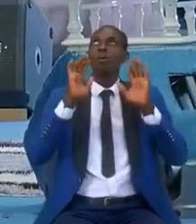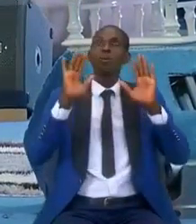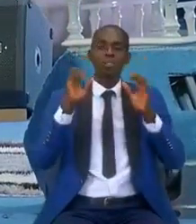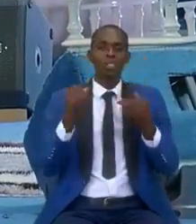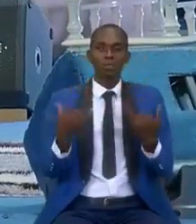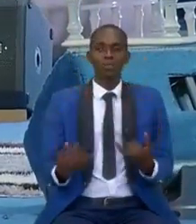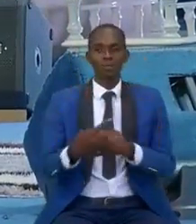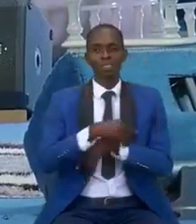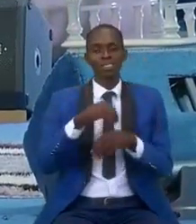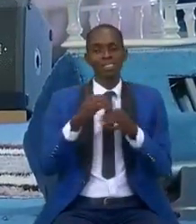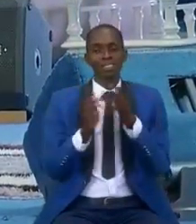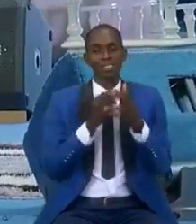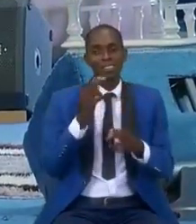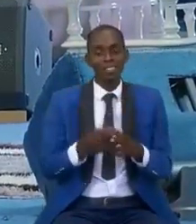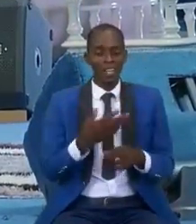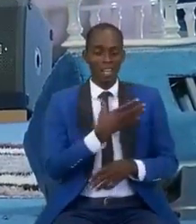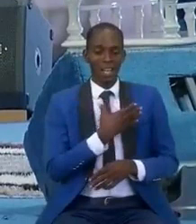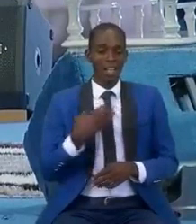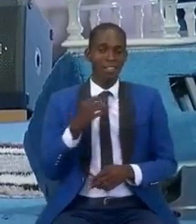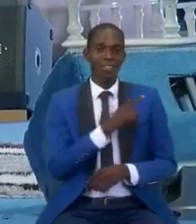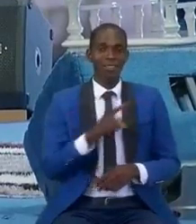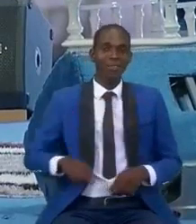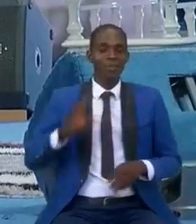in Jesus' name.